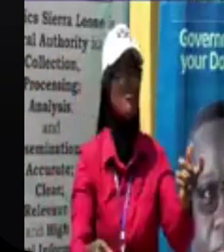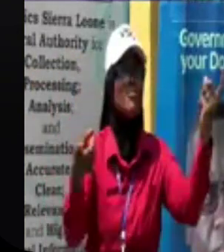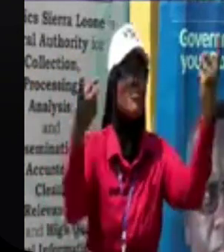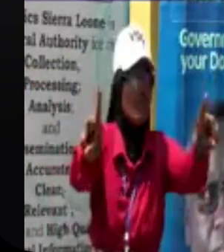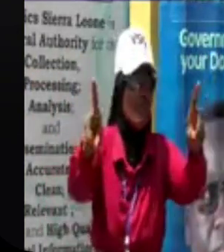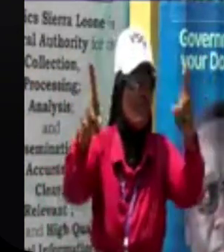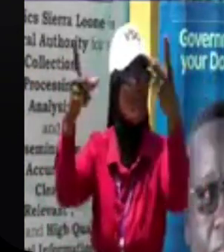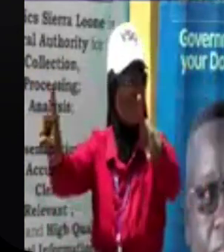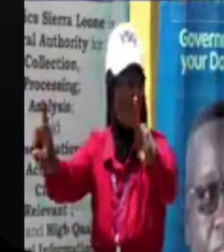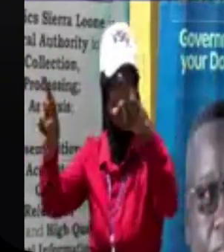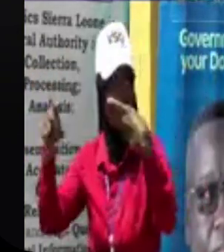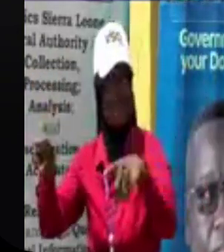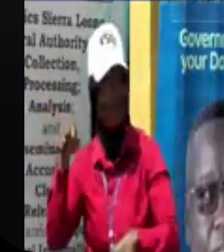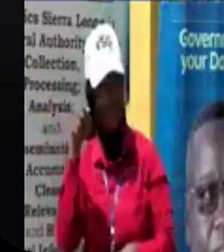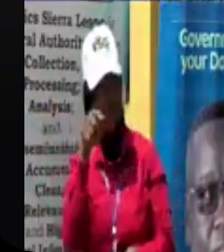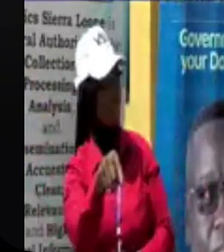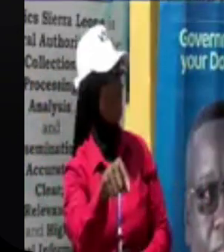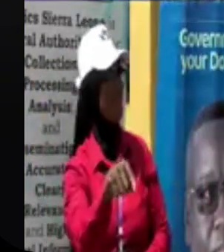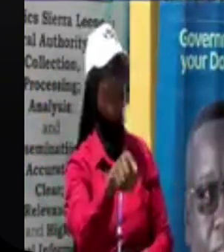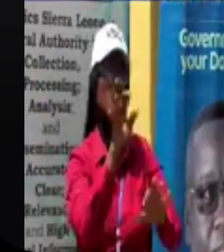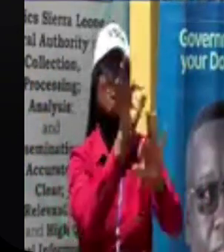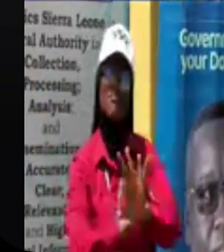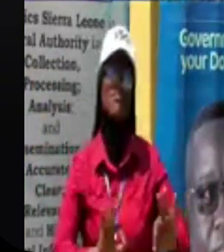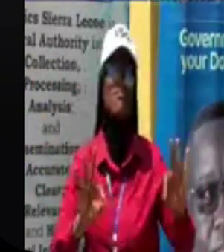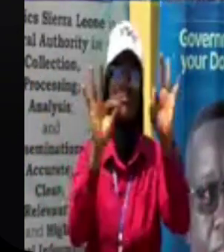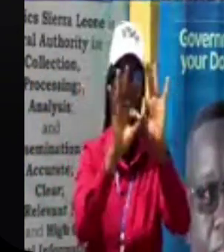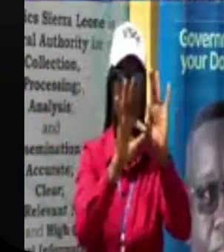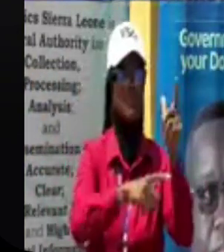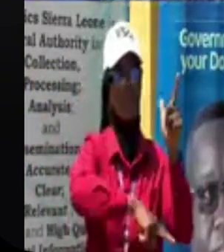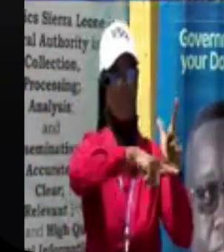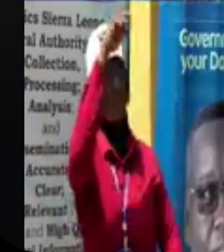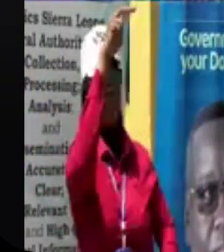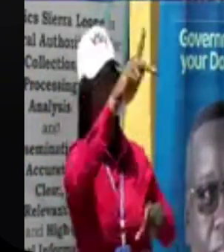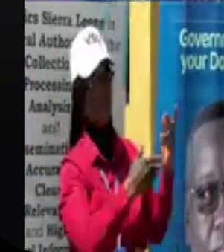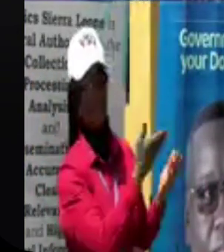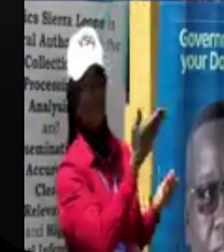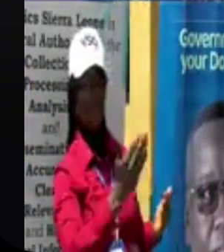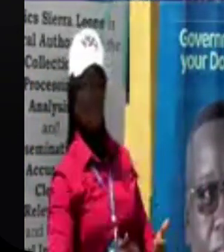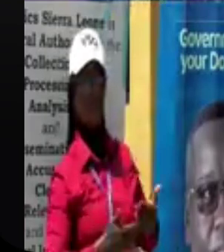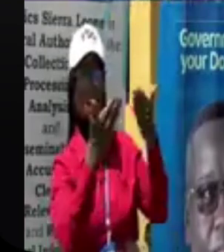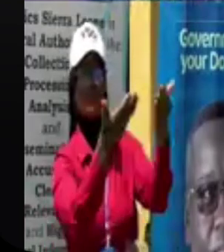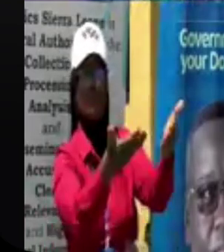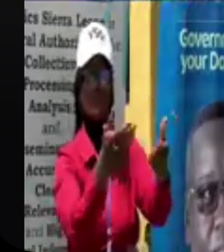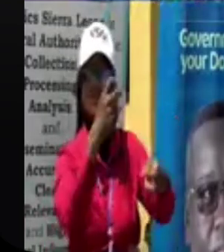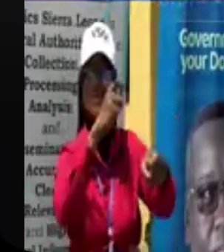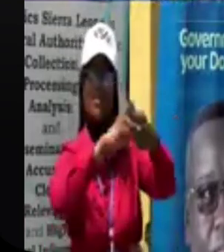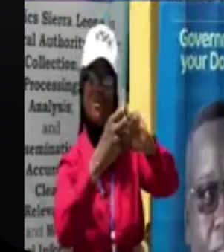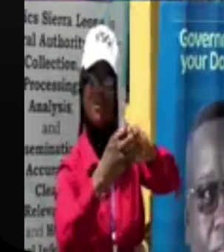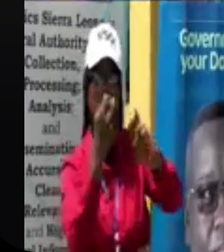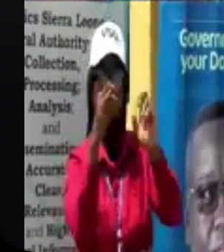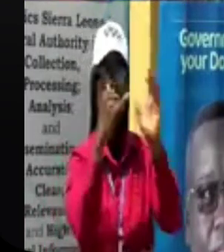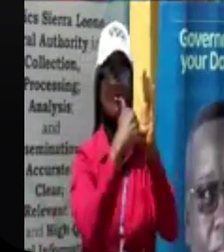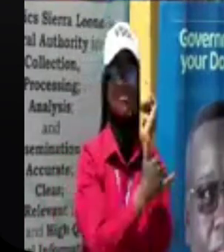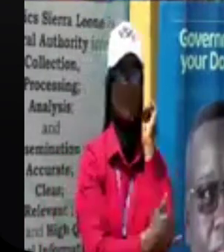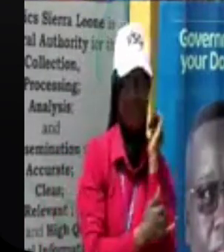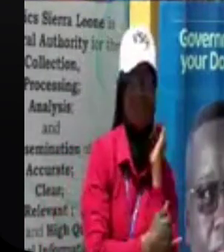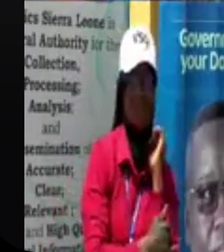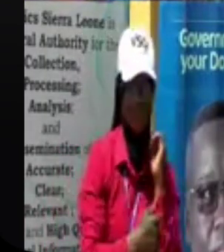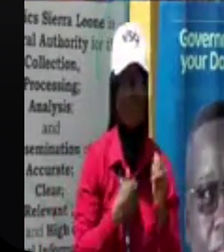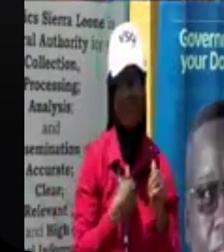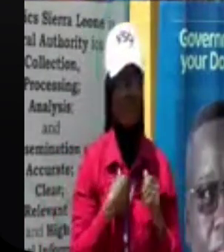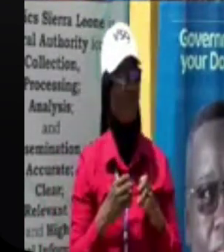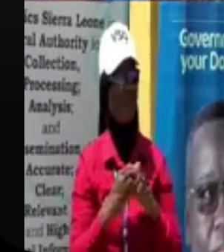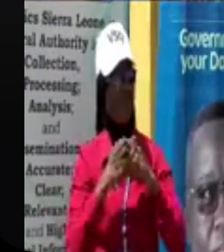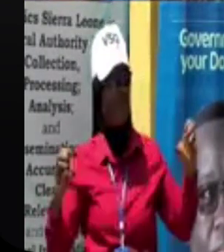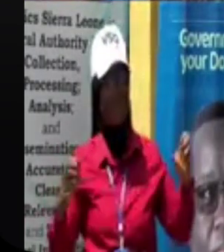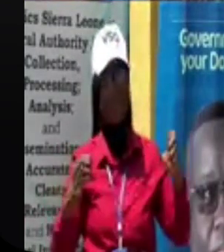And I think this really they happen. And then when big one they present the problems of the country as much as the